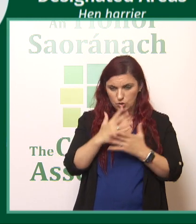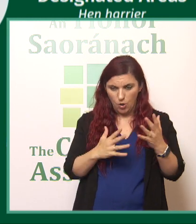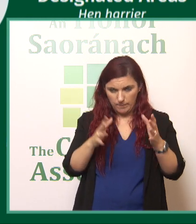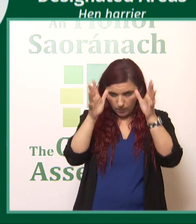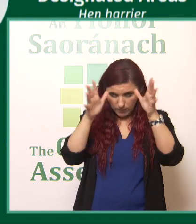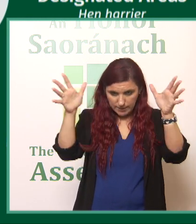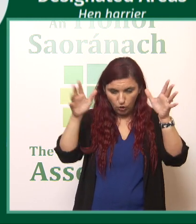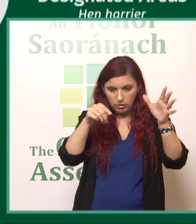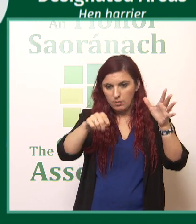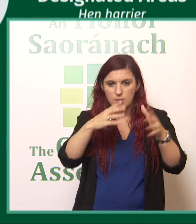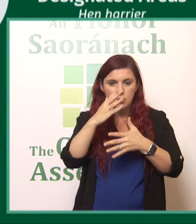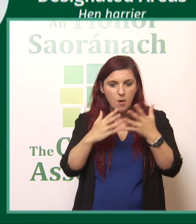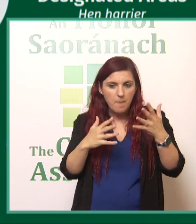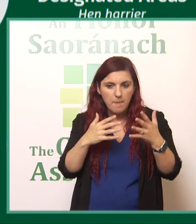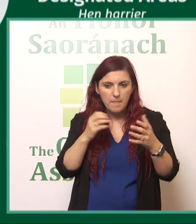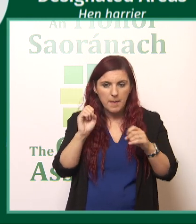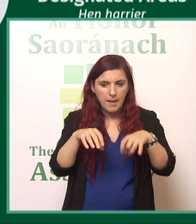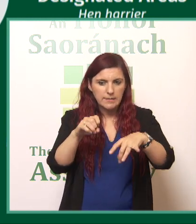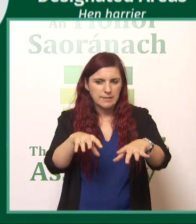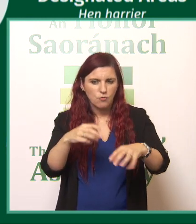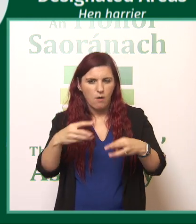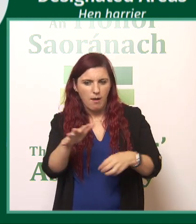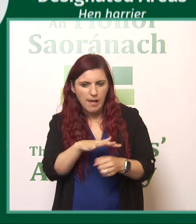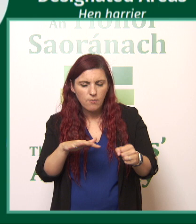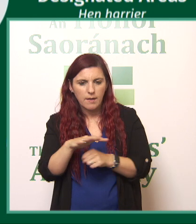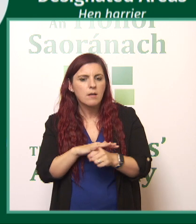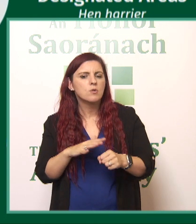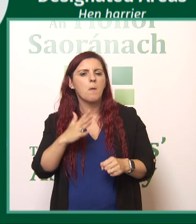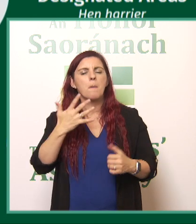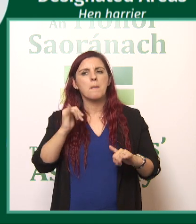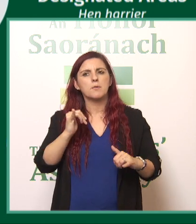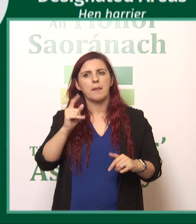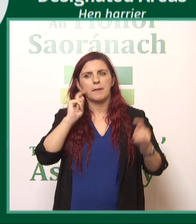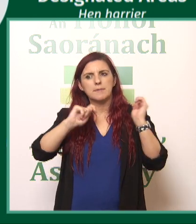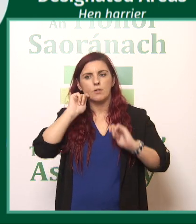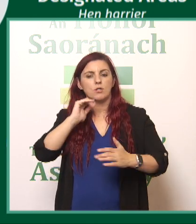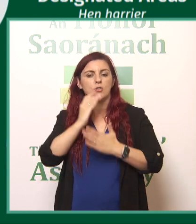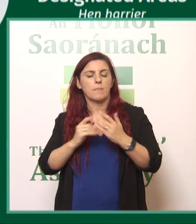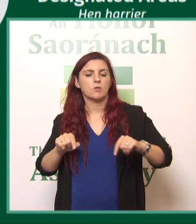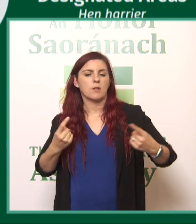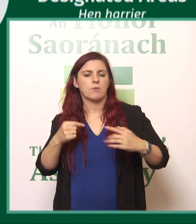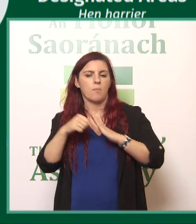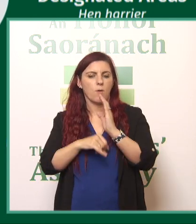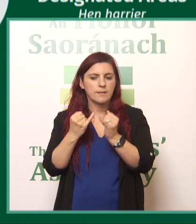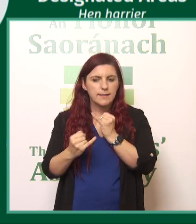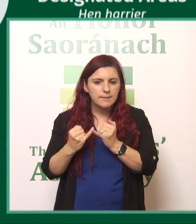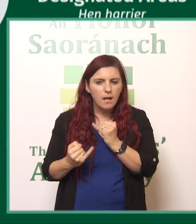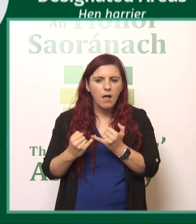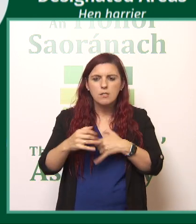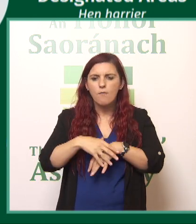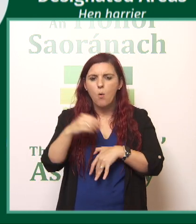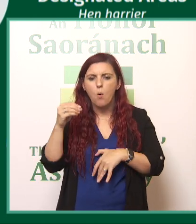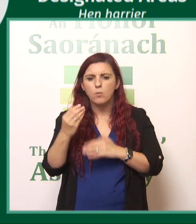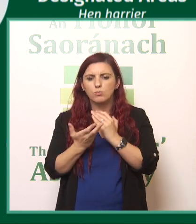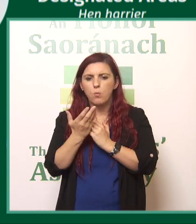on, for example, deep peat. So maybe just looking at some of the challenges in more detail. The loss of old woodlands, I think Richard's